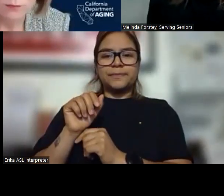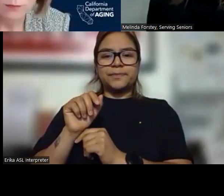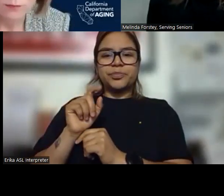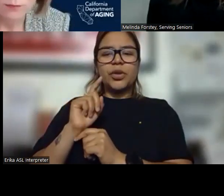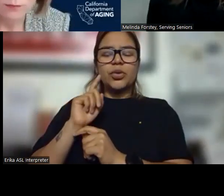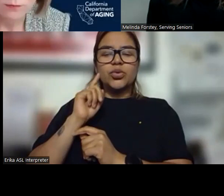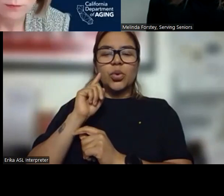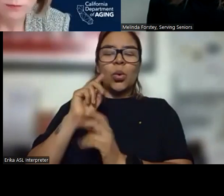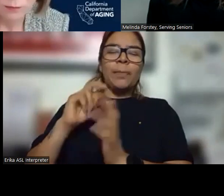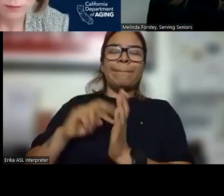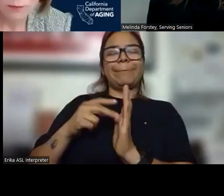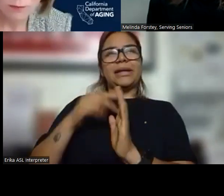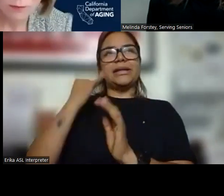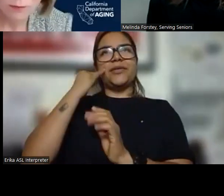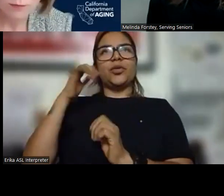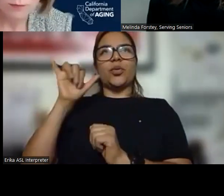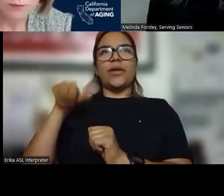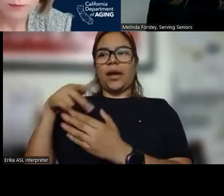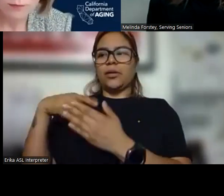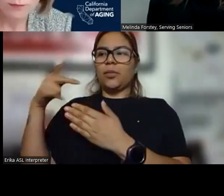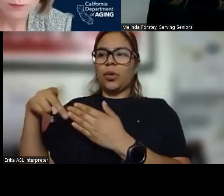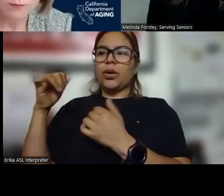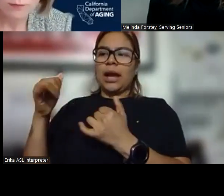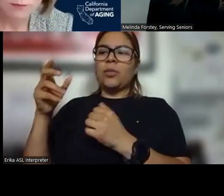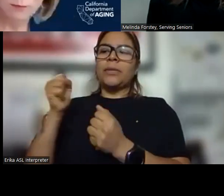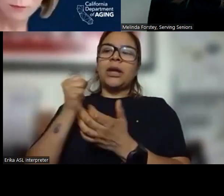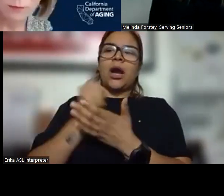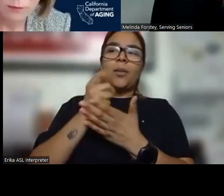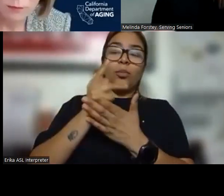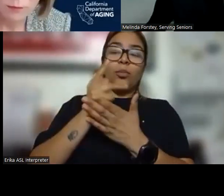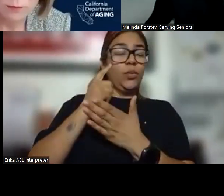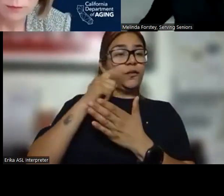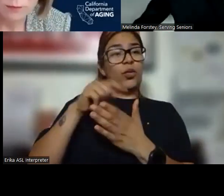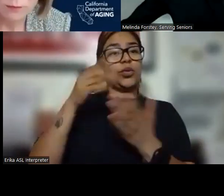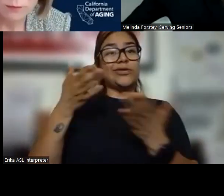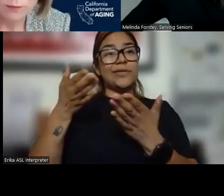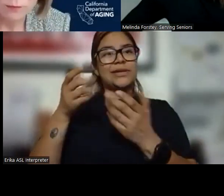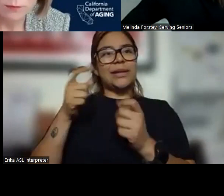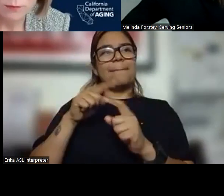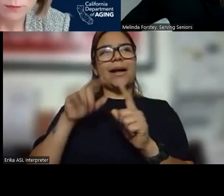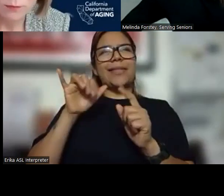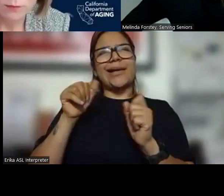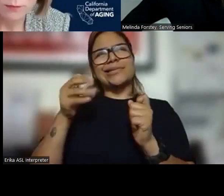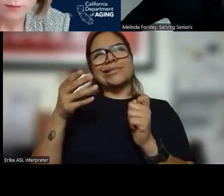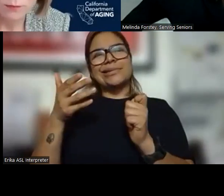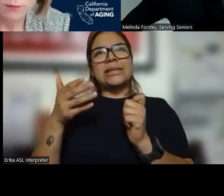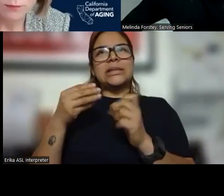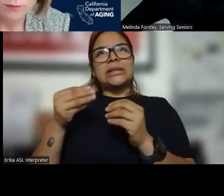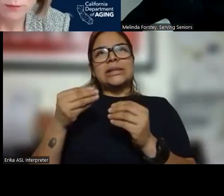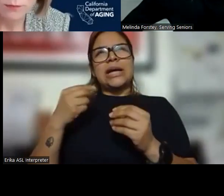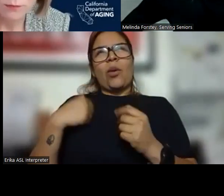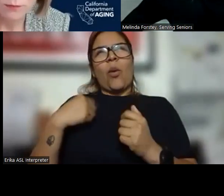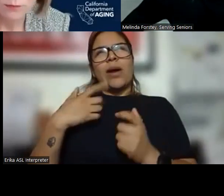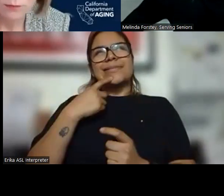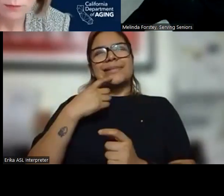were members of that managed care plan would be eligible for those services, but that's still, I will say, one of